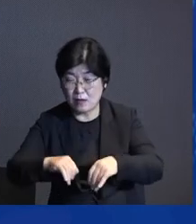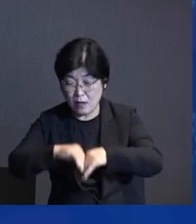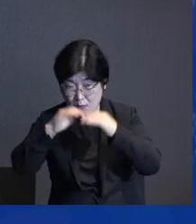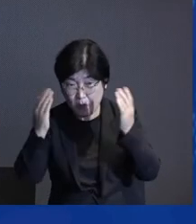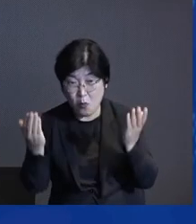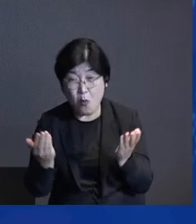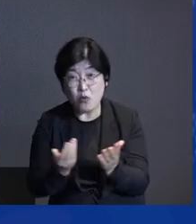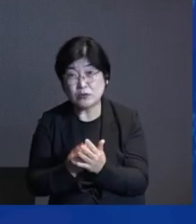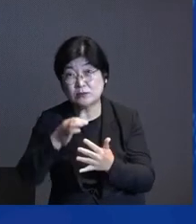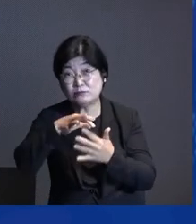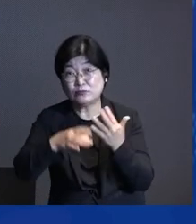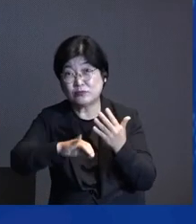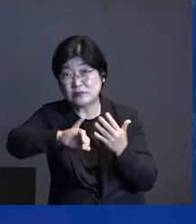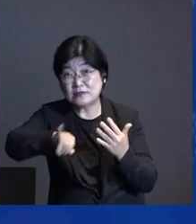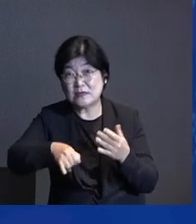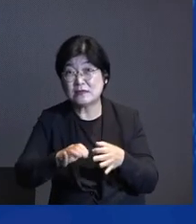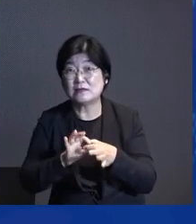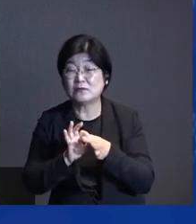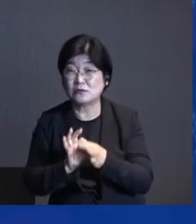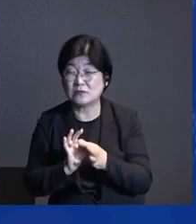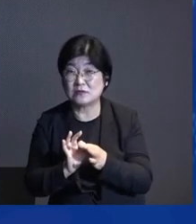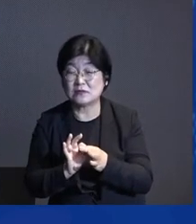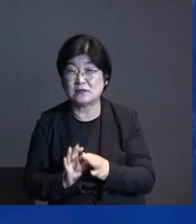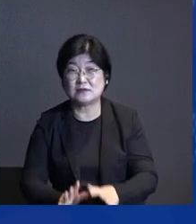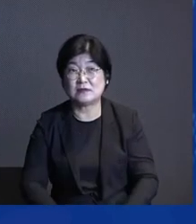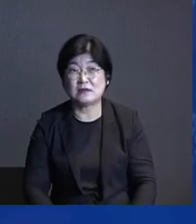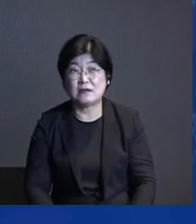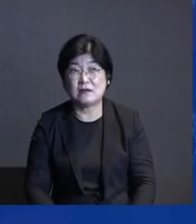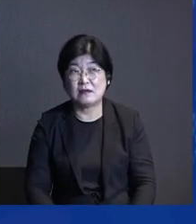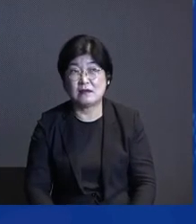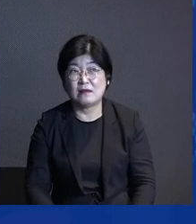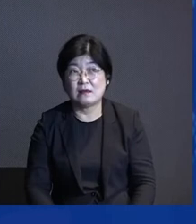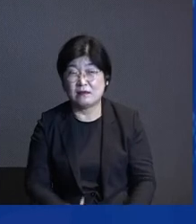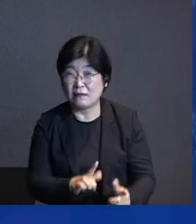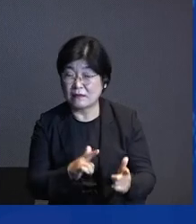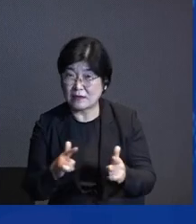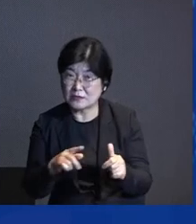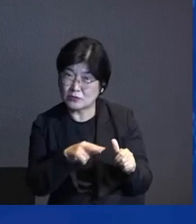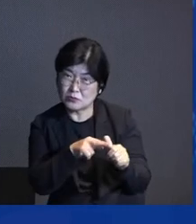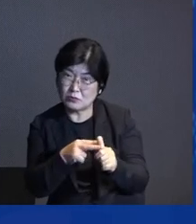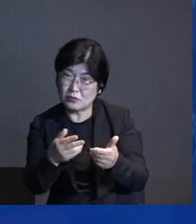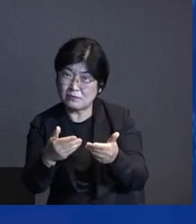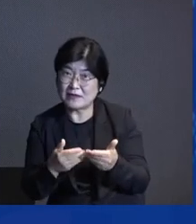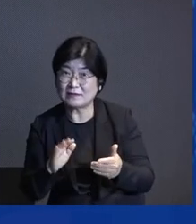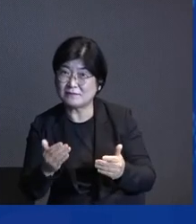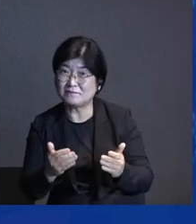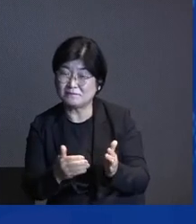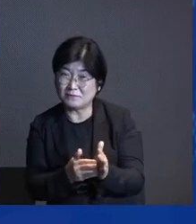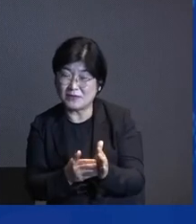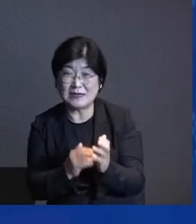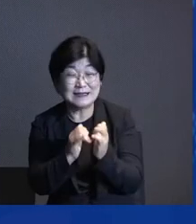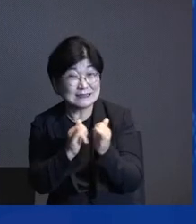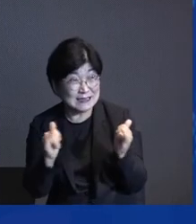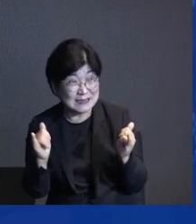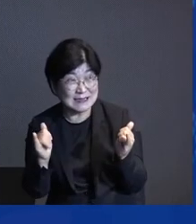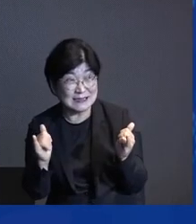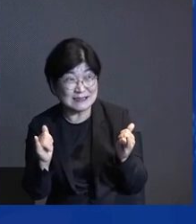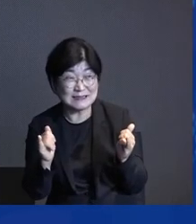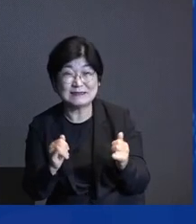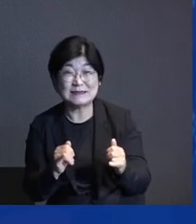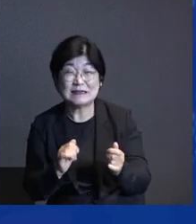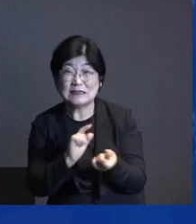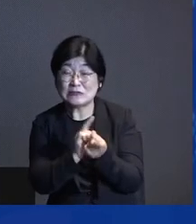and insights, and to provide spaces for people to connect and meet